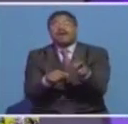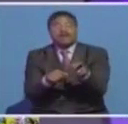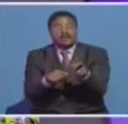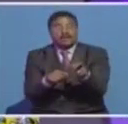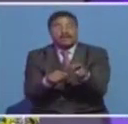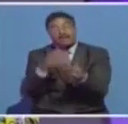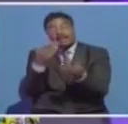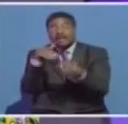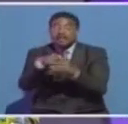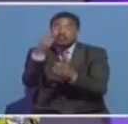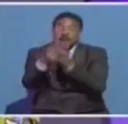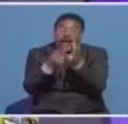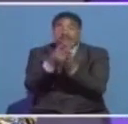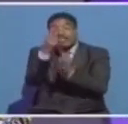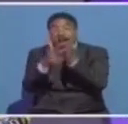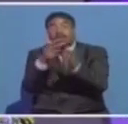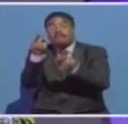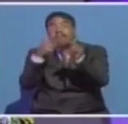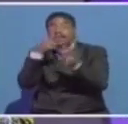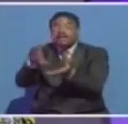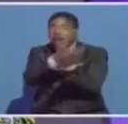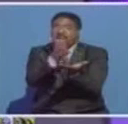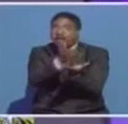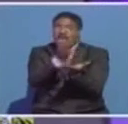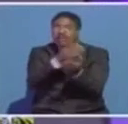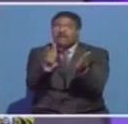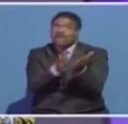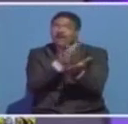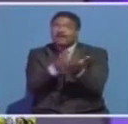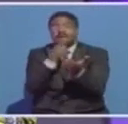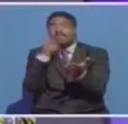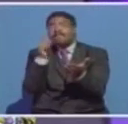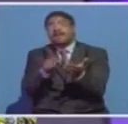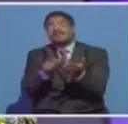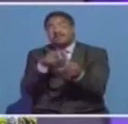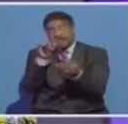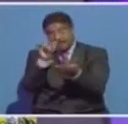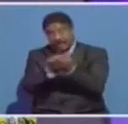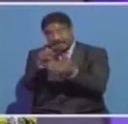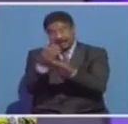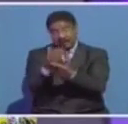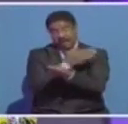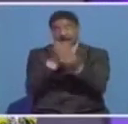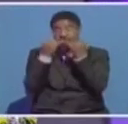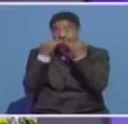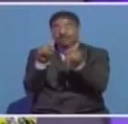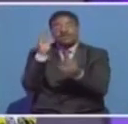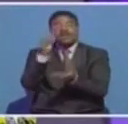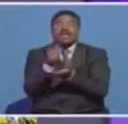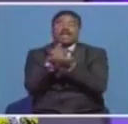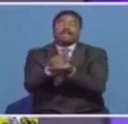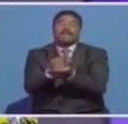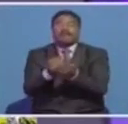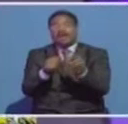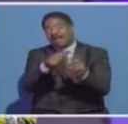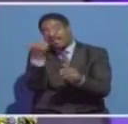evacuate, 3 hours. You know, it has that advanced technology to help the people prepare for evacuation. Other warning